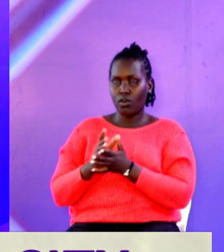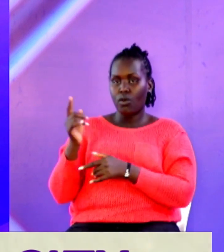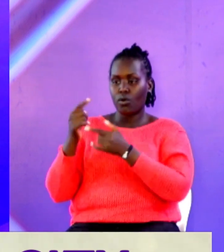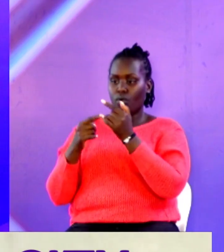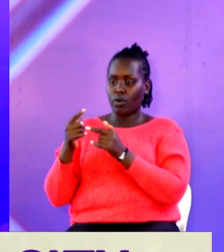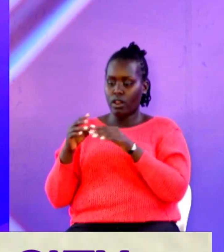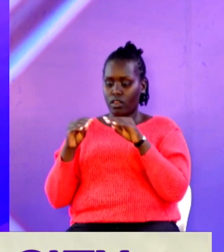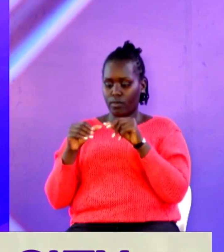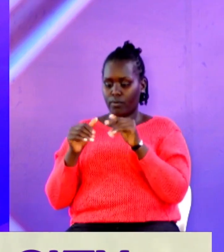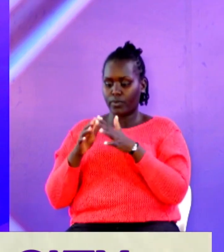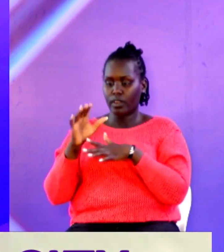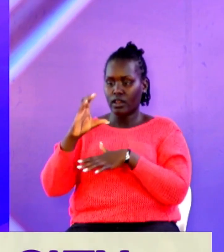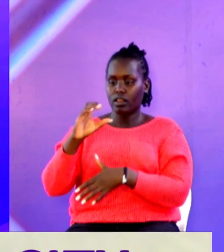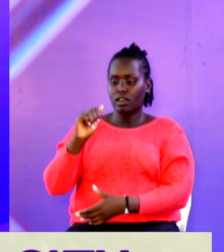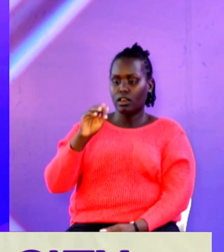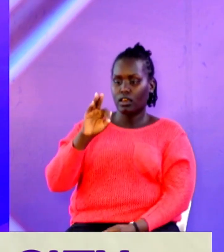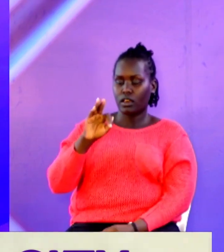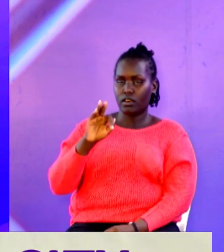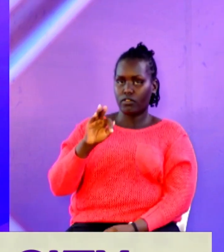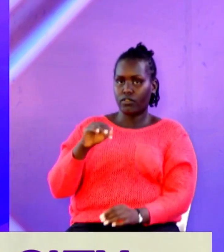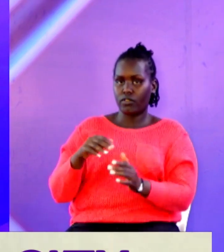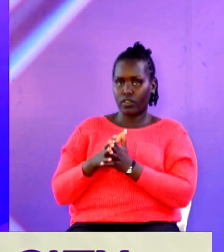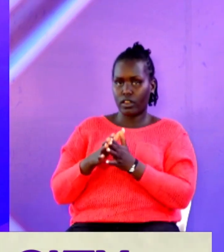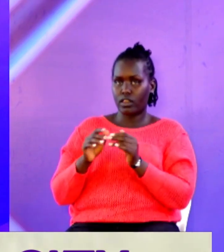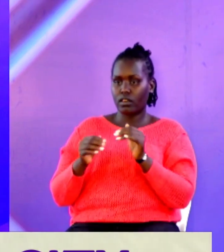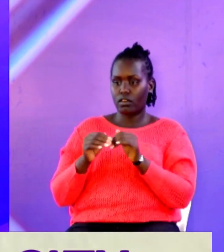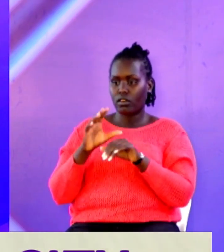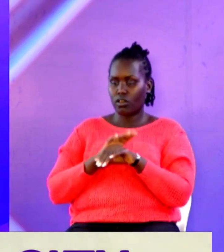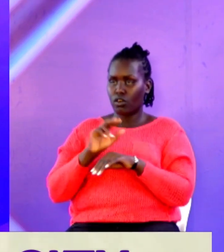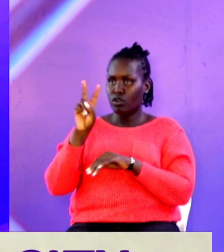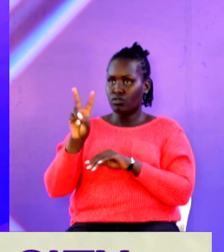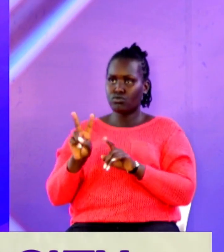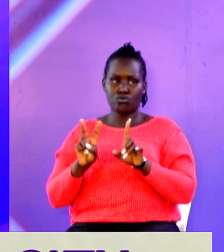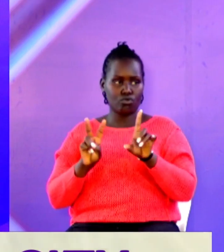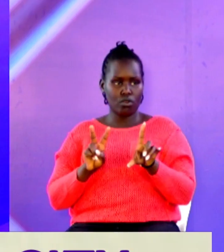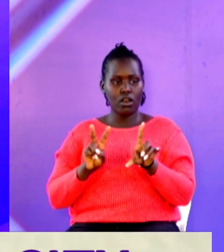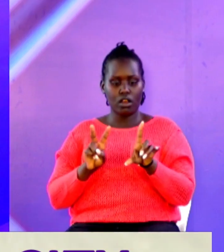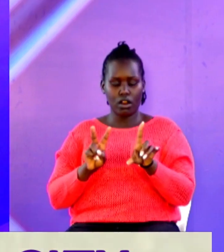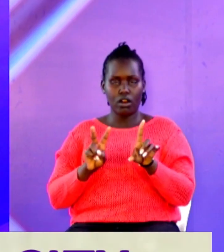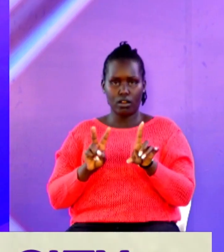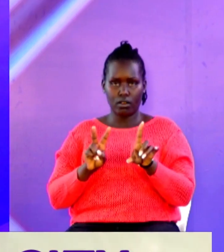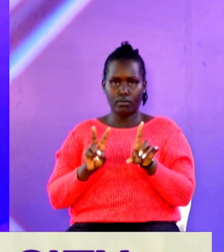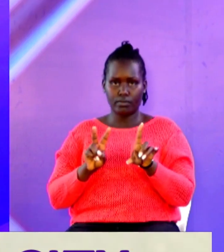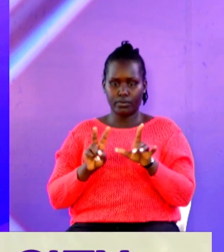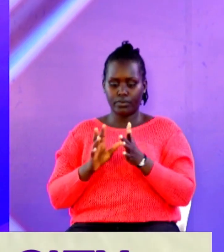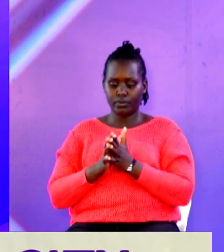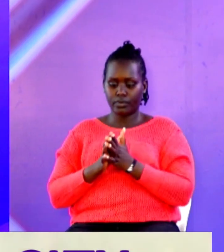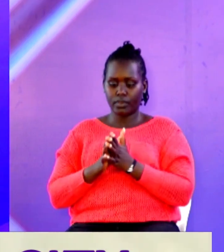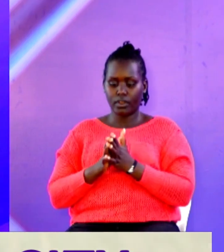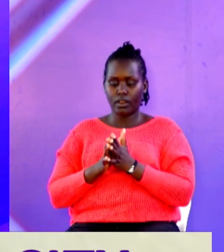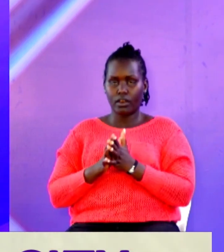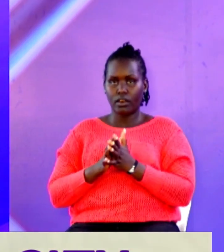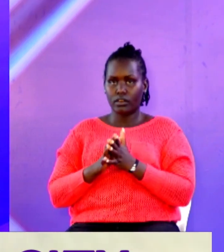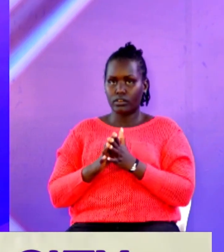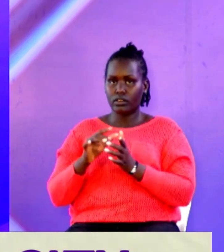qualification. That is the CAF Group F. They beat us 2-1. I remember Aubameyang converting a penalty. Of course, Gambia